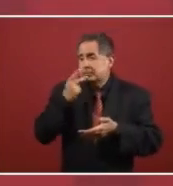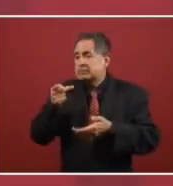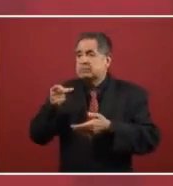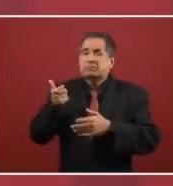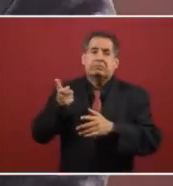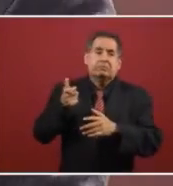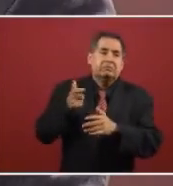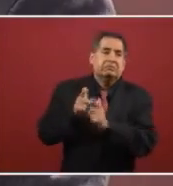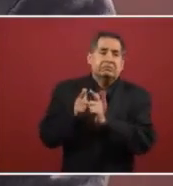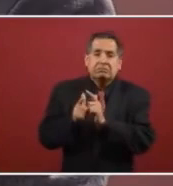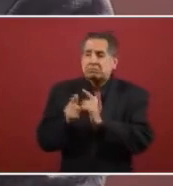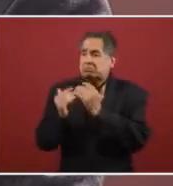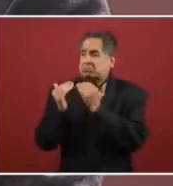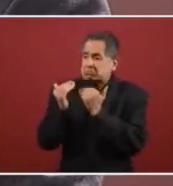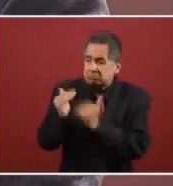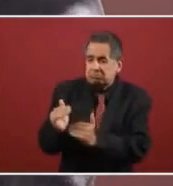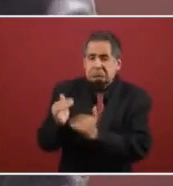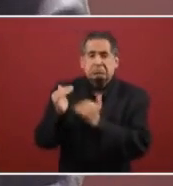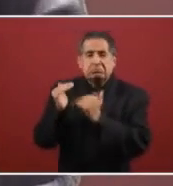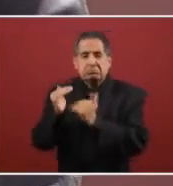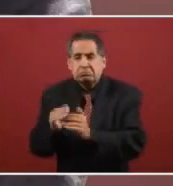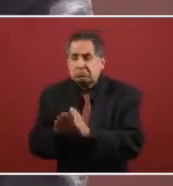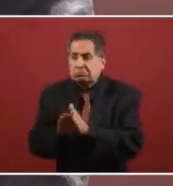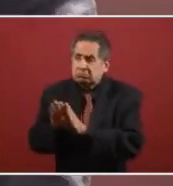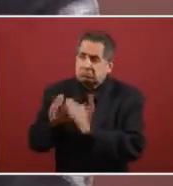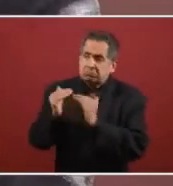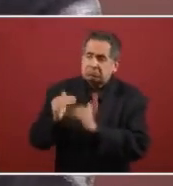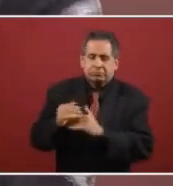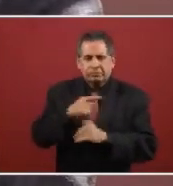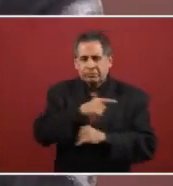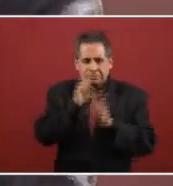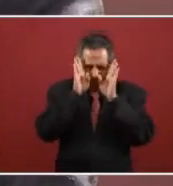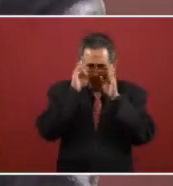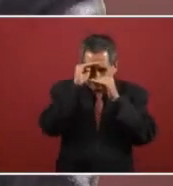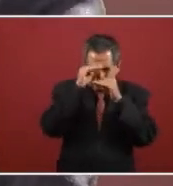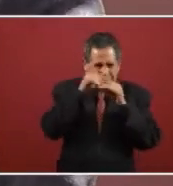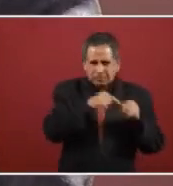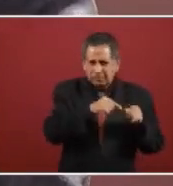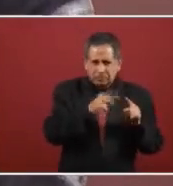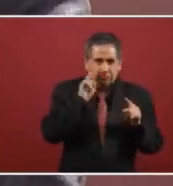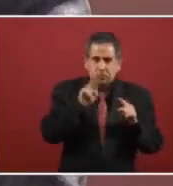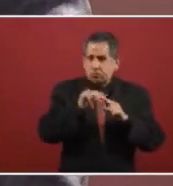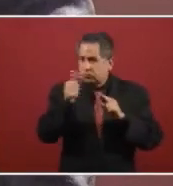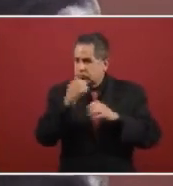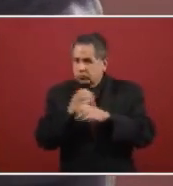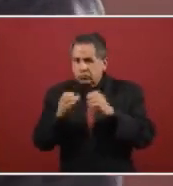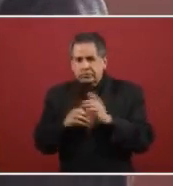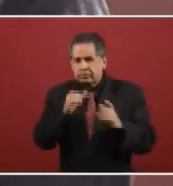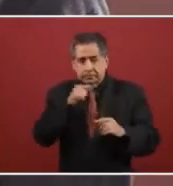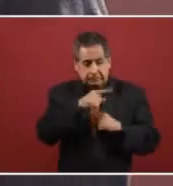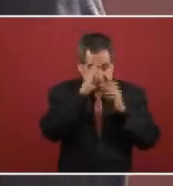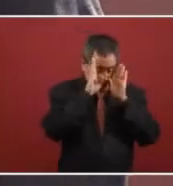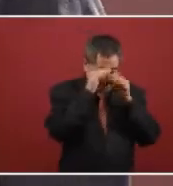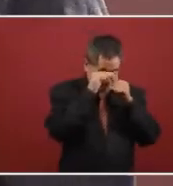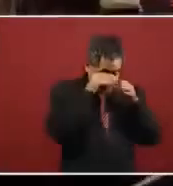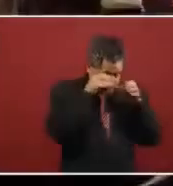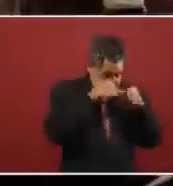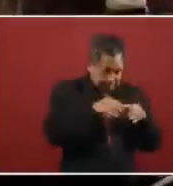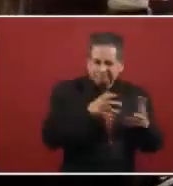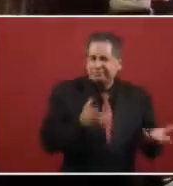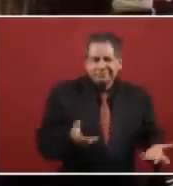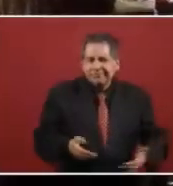escaso, limitado. limited. Nada más ven eso. That's all they No see. ven otras cosas. They don't see Fíjense other things. ahora See